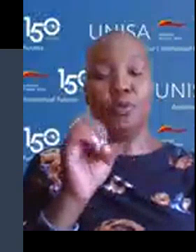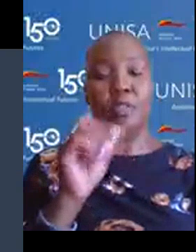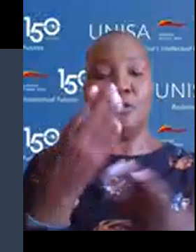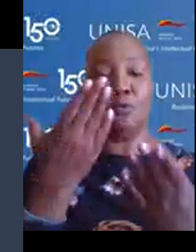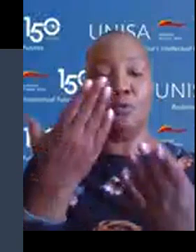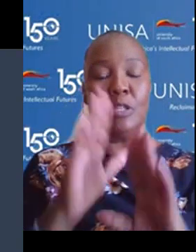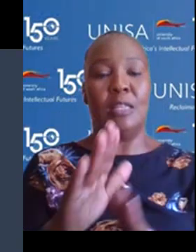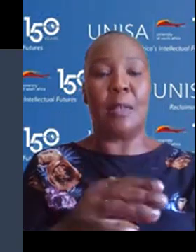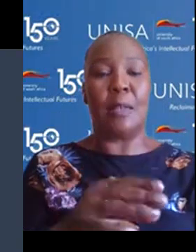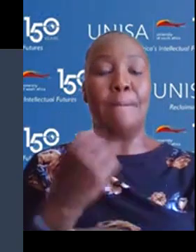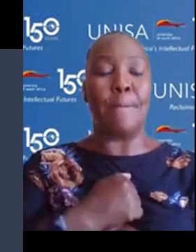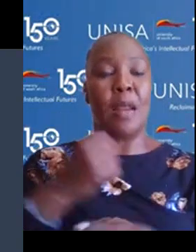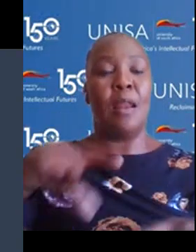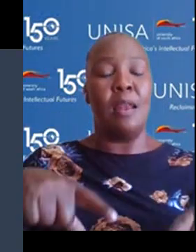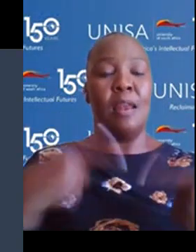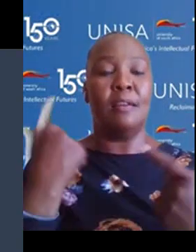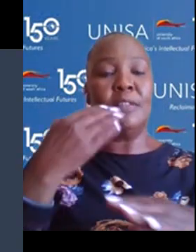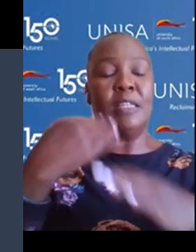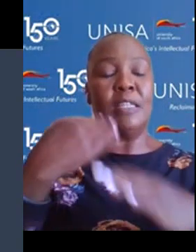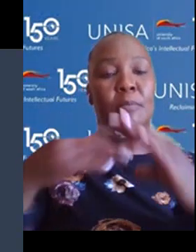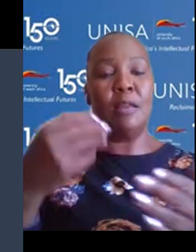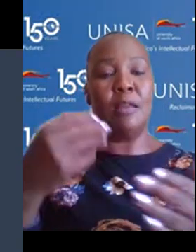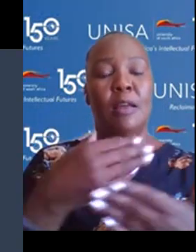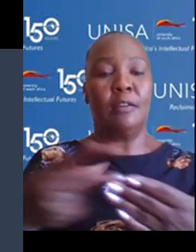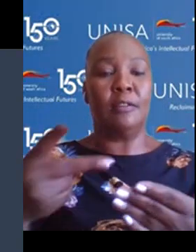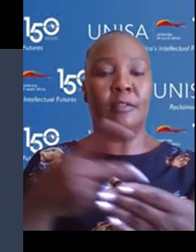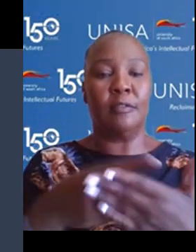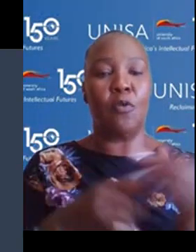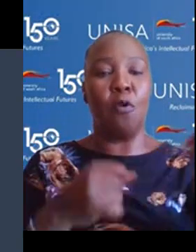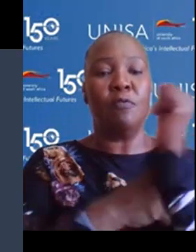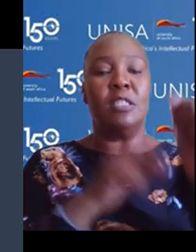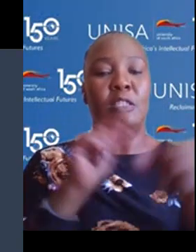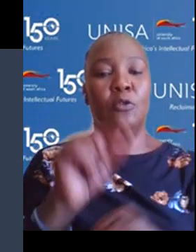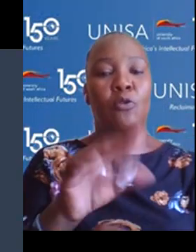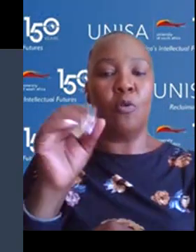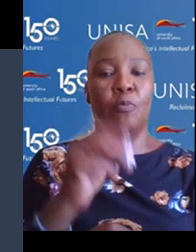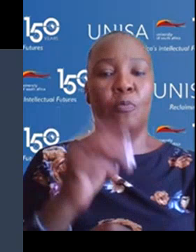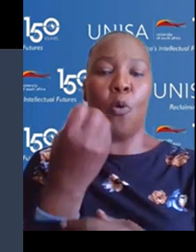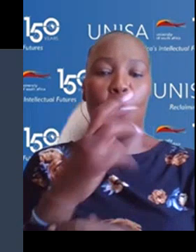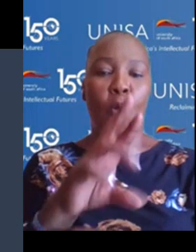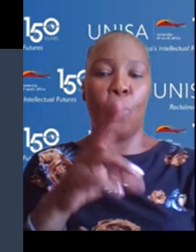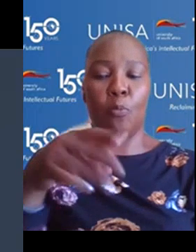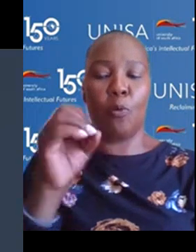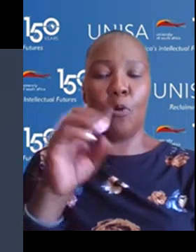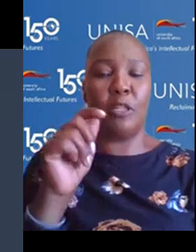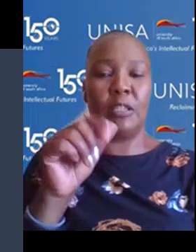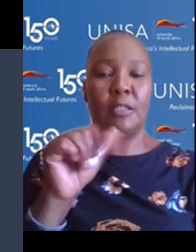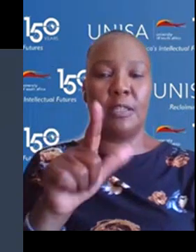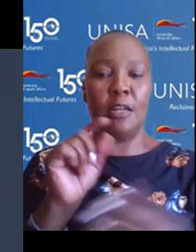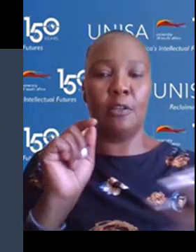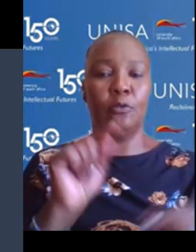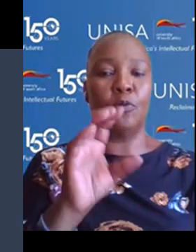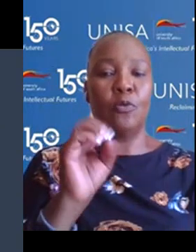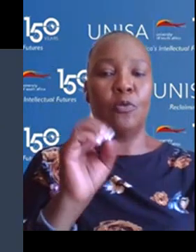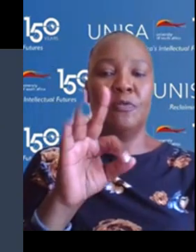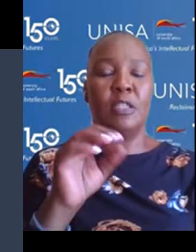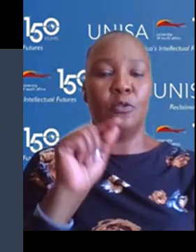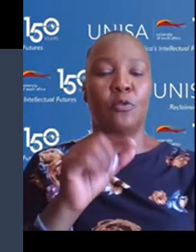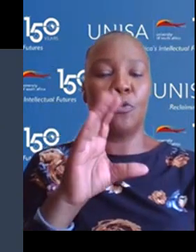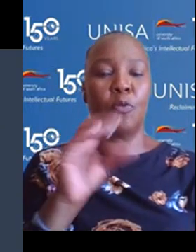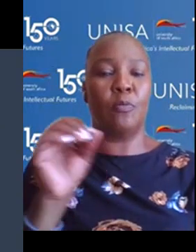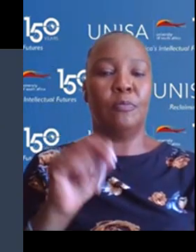account. So you can click on either go to office.com or portal.office.com, but we will take you through the steps